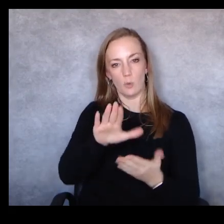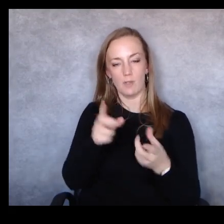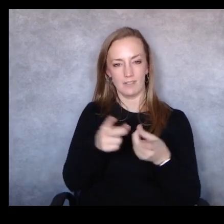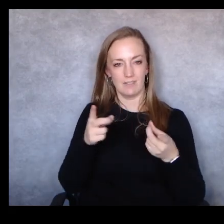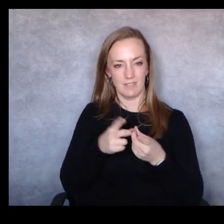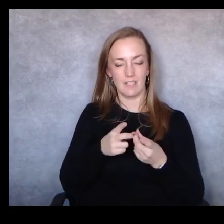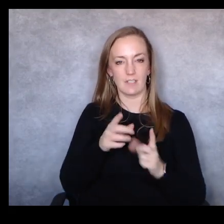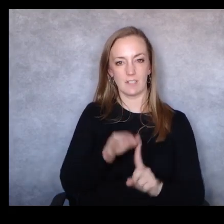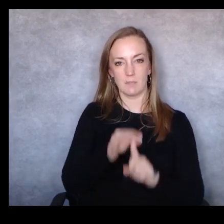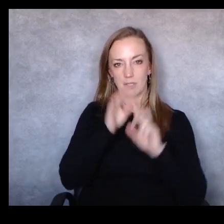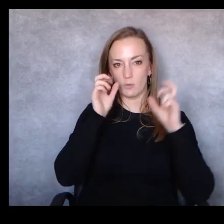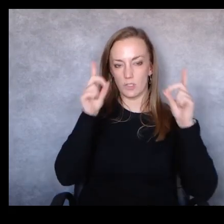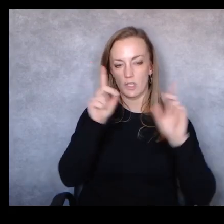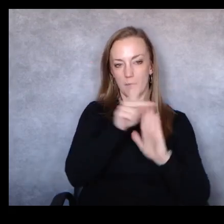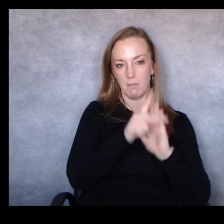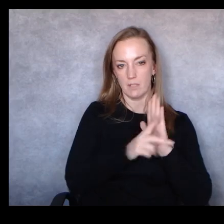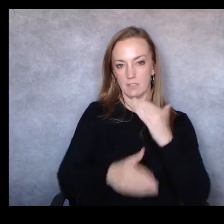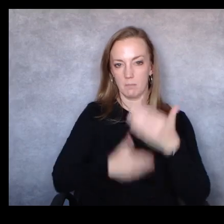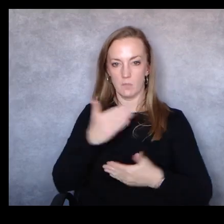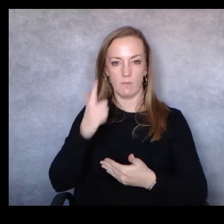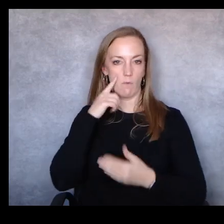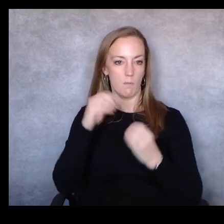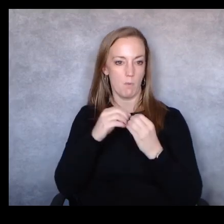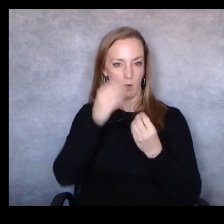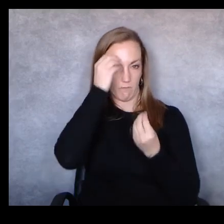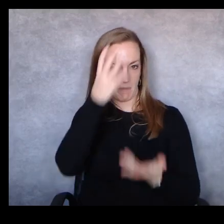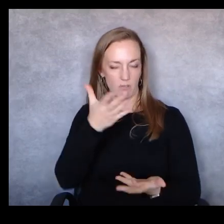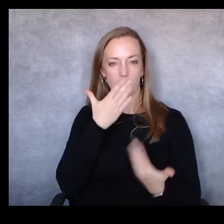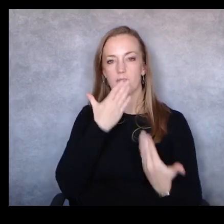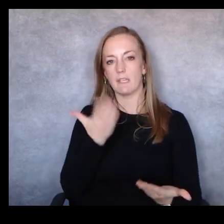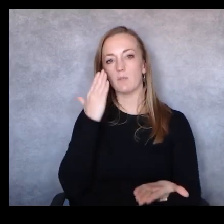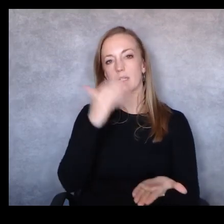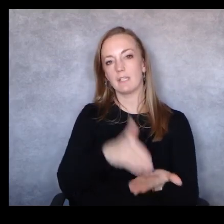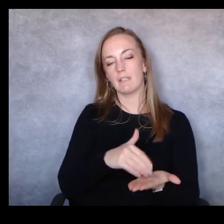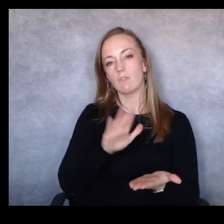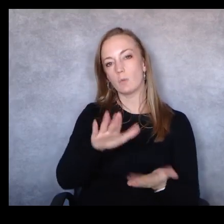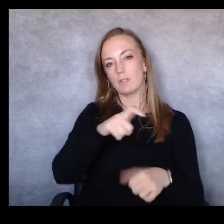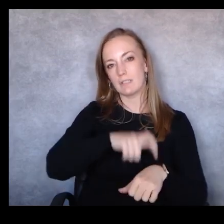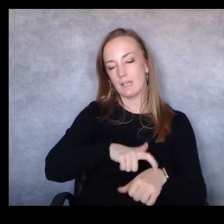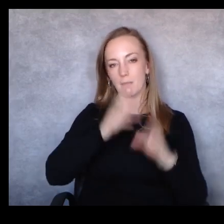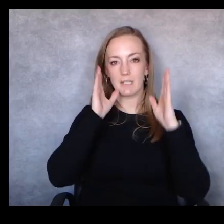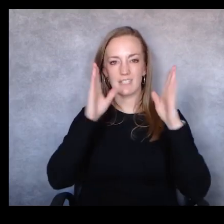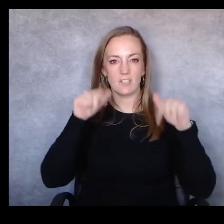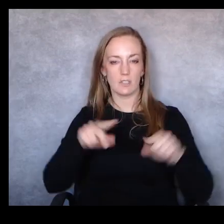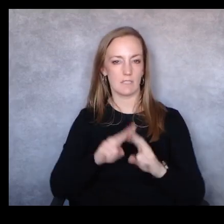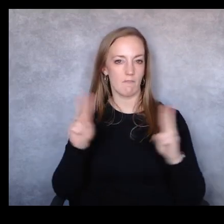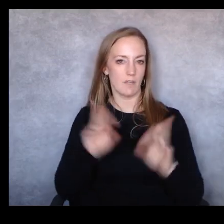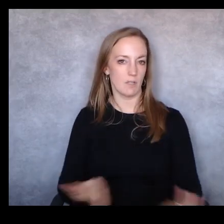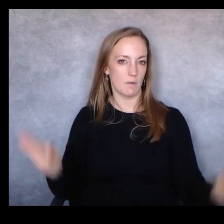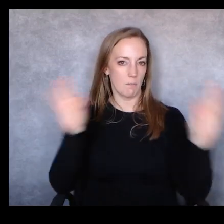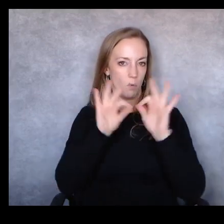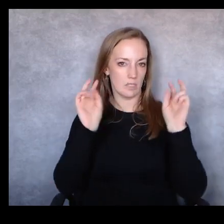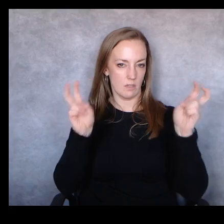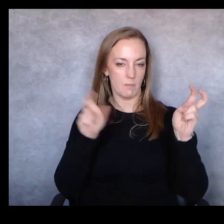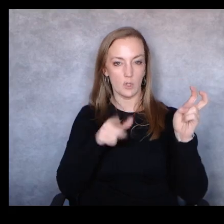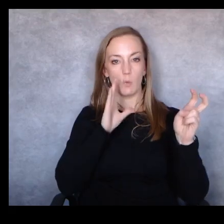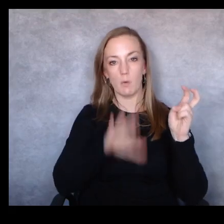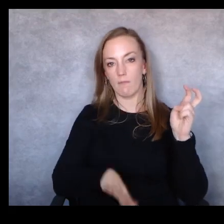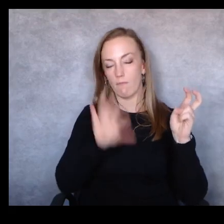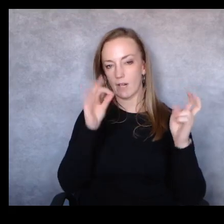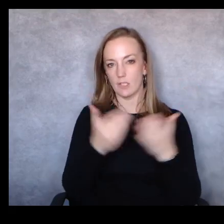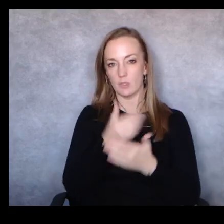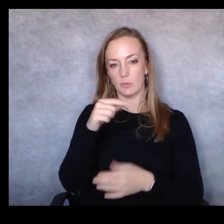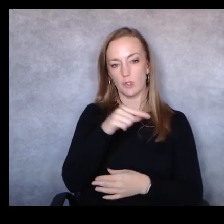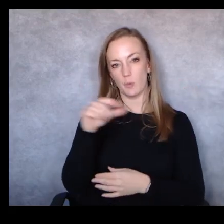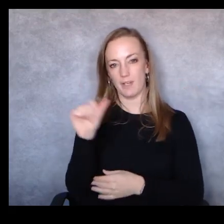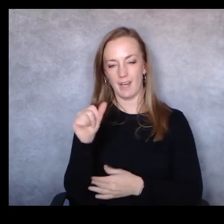for further information. Thank you again for your time and attention to this very important topic. You will find the new